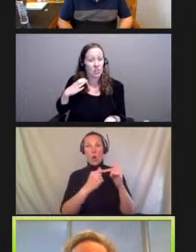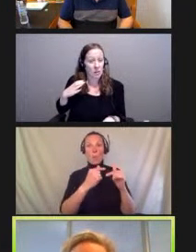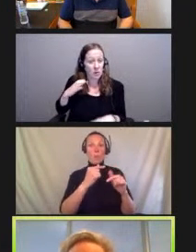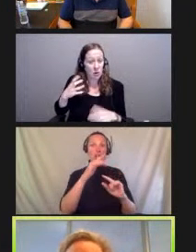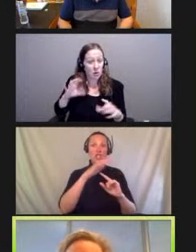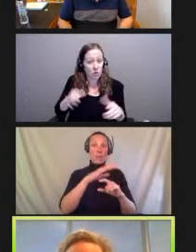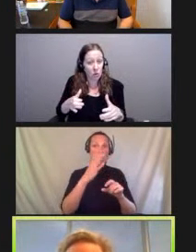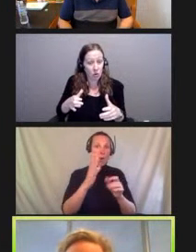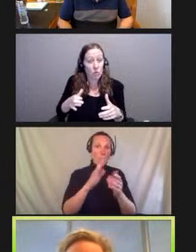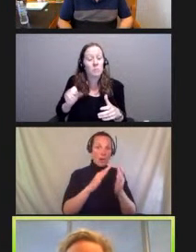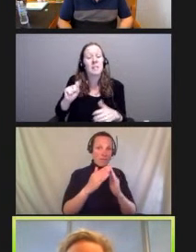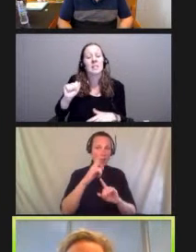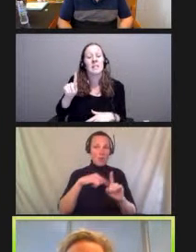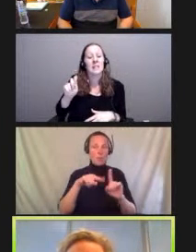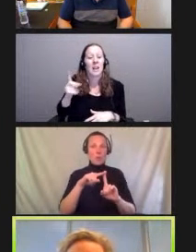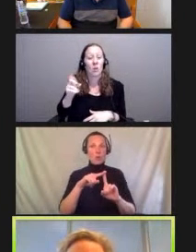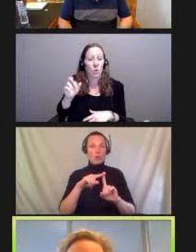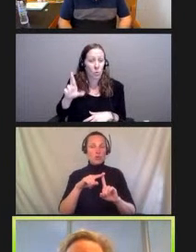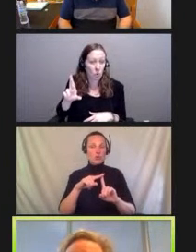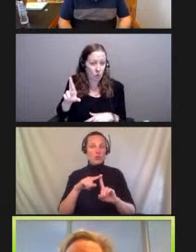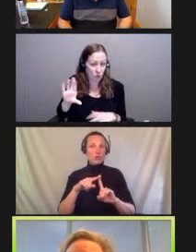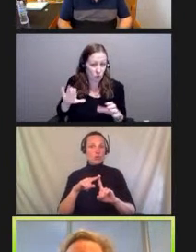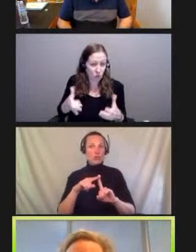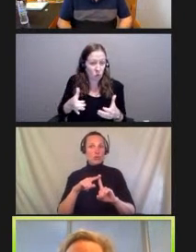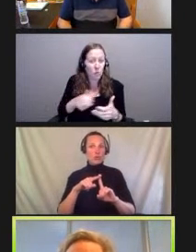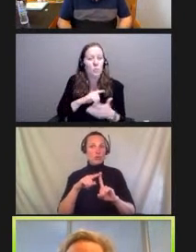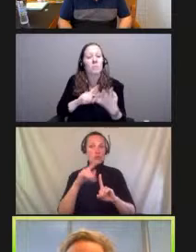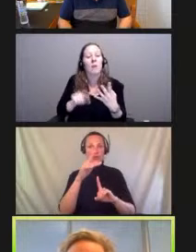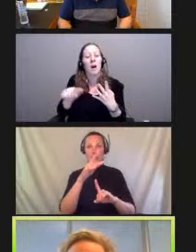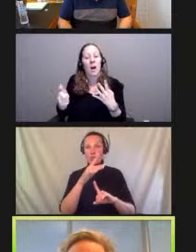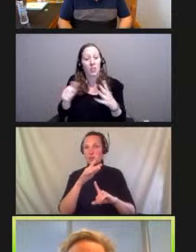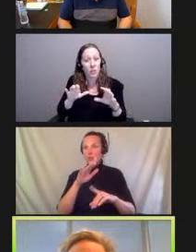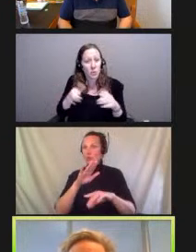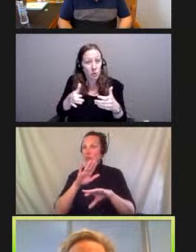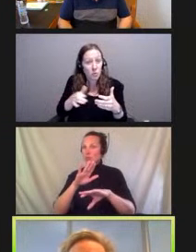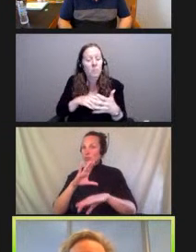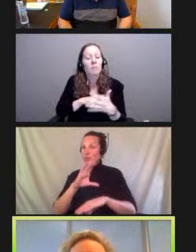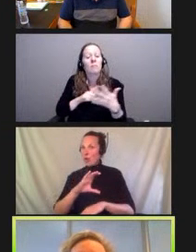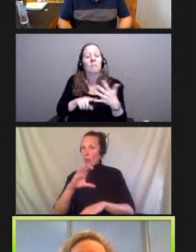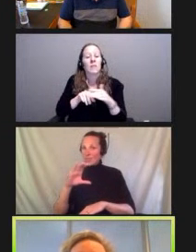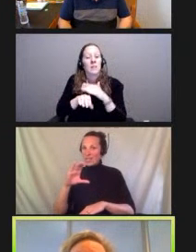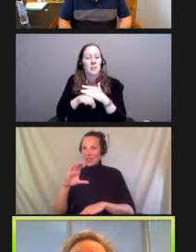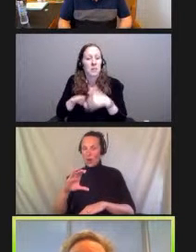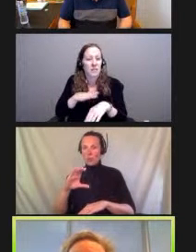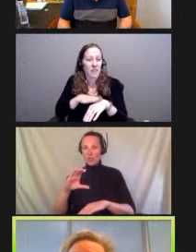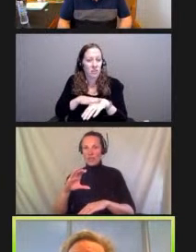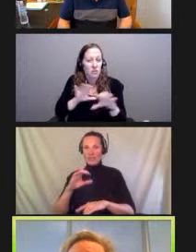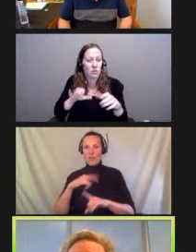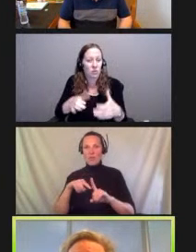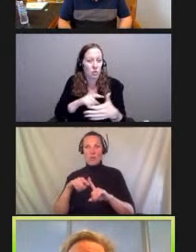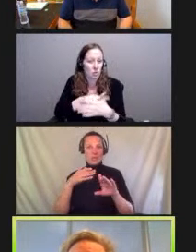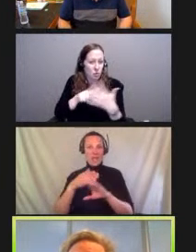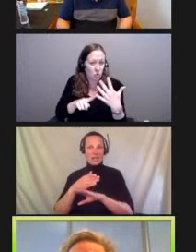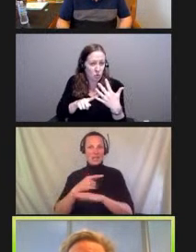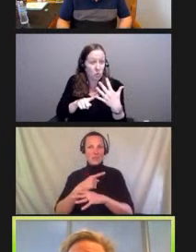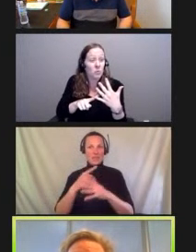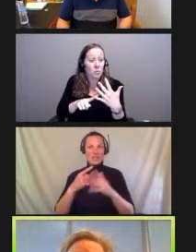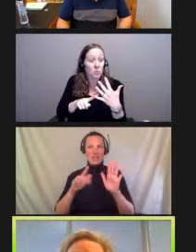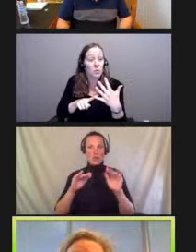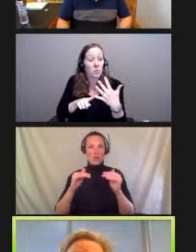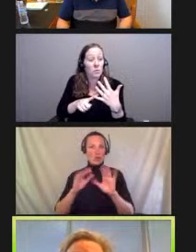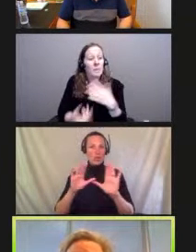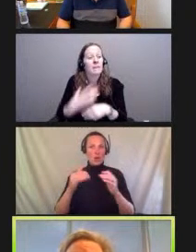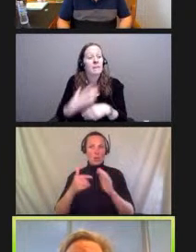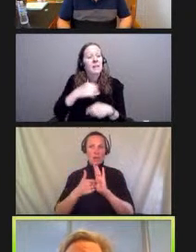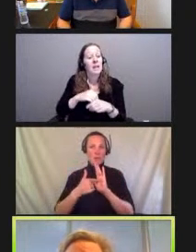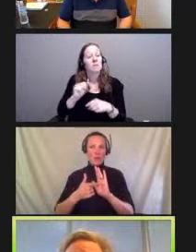the Environmental Stewardship Advisory Committee, and the Accessibility Advisory Committee. In preparation for Engagement Series 2, staff